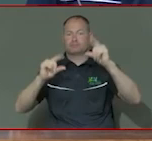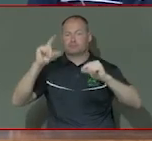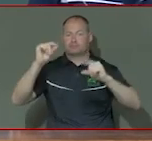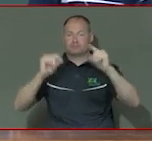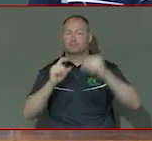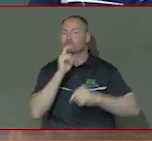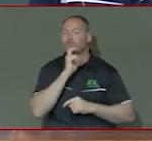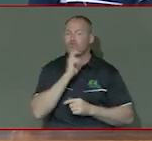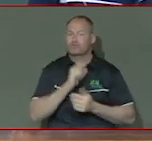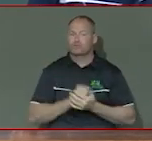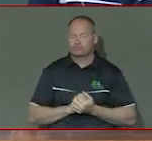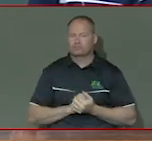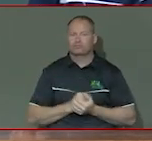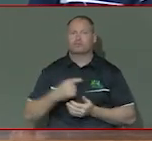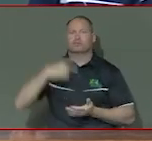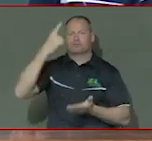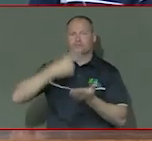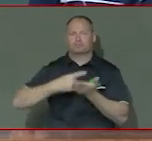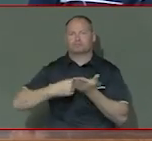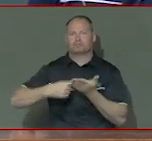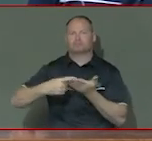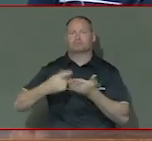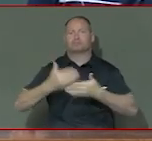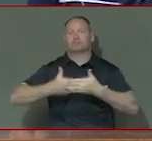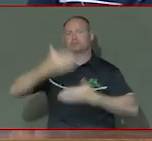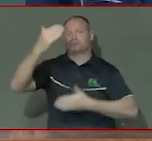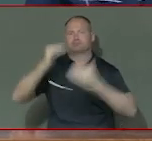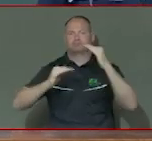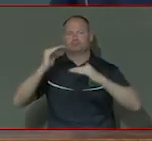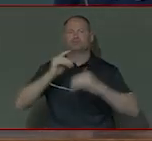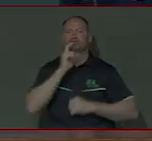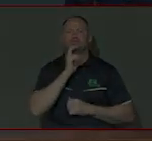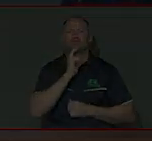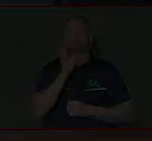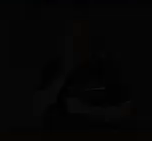All right. So then we'll do that next week before the test. All right.